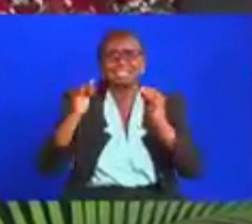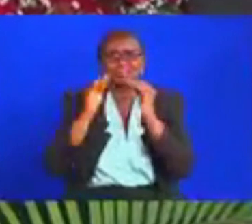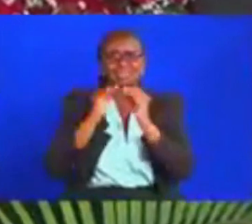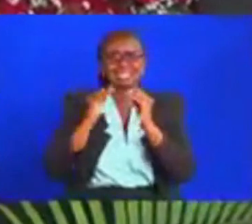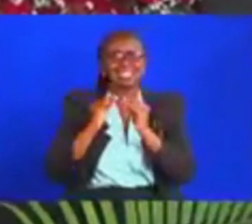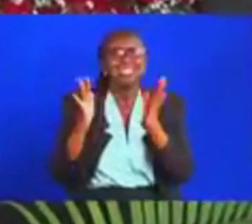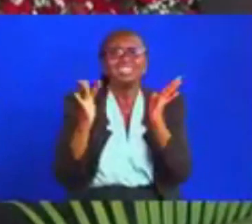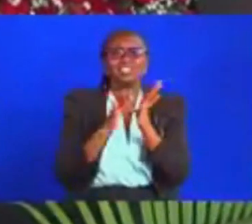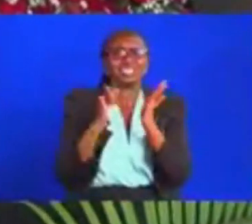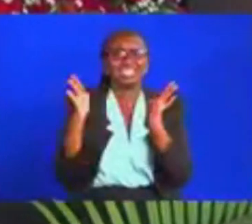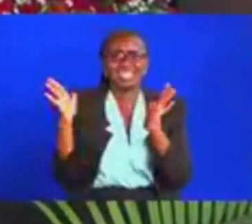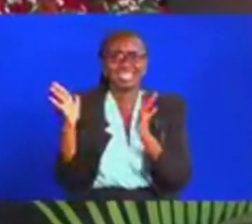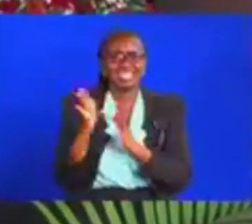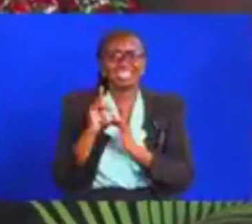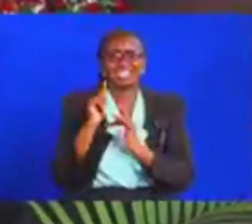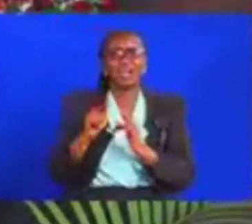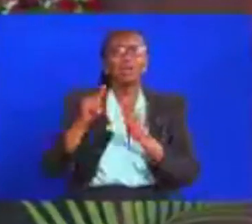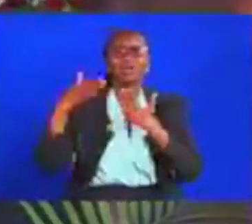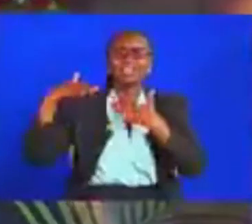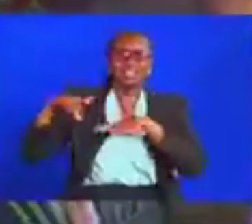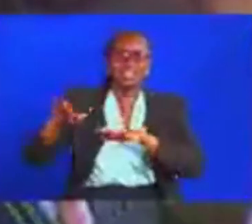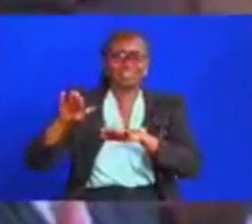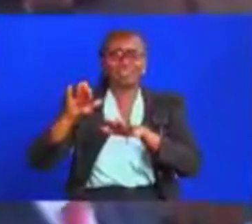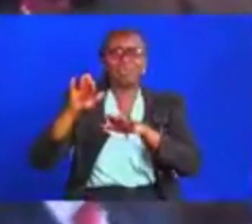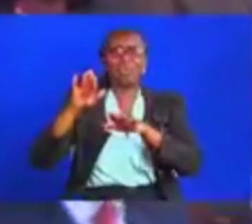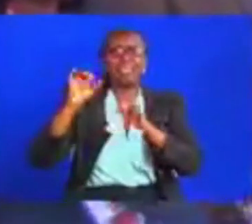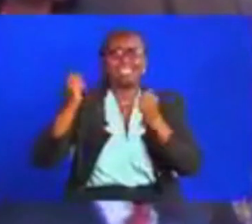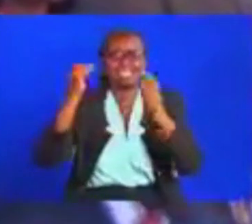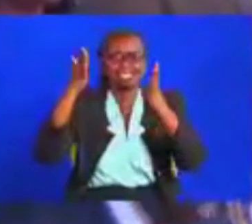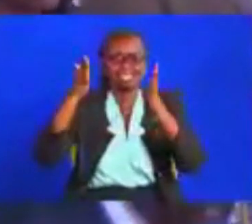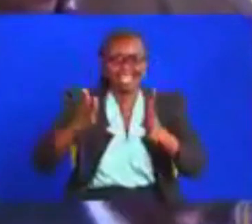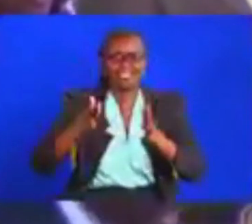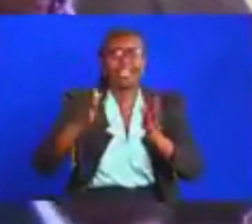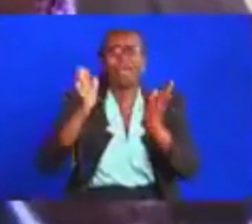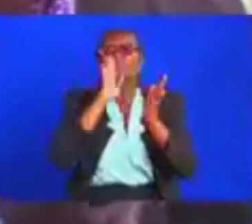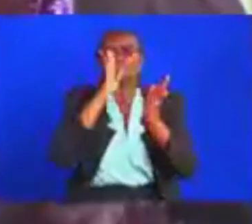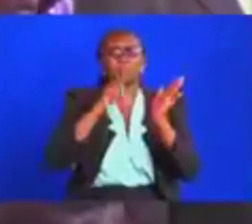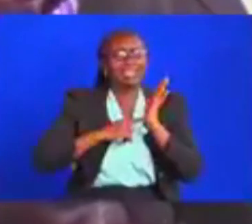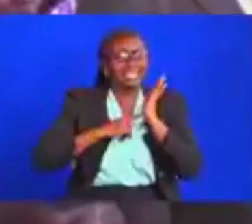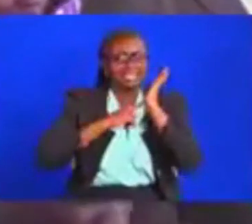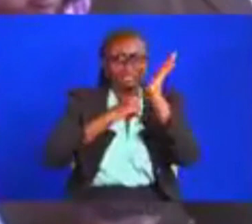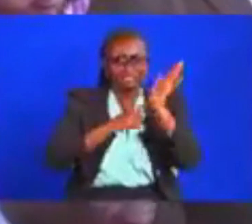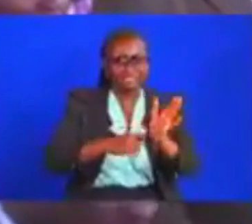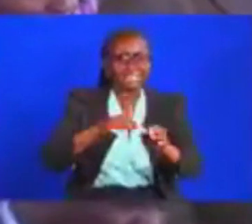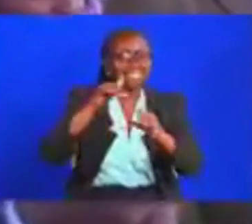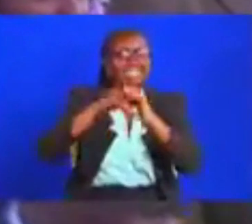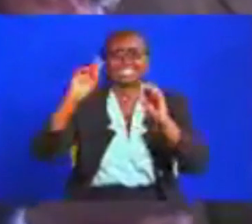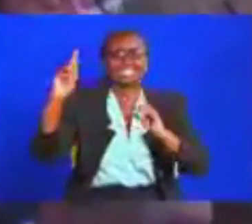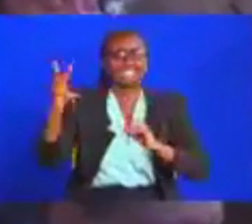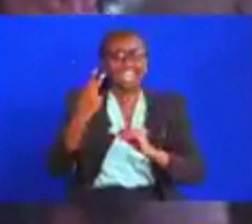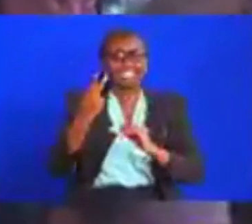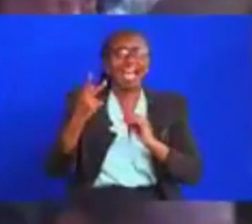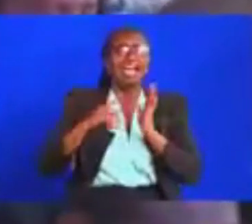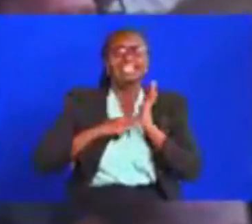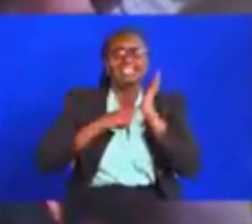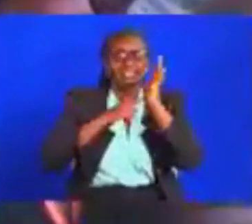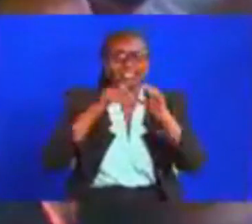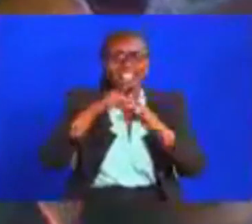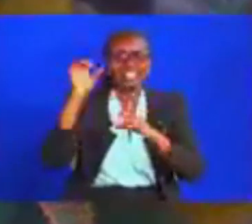Jesus, we need you as the Savior to be revealed in Kenya, revealed in South